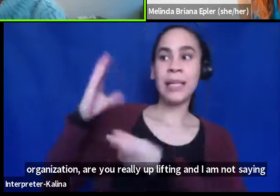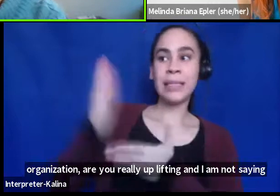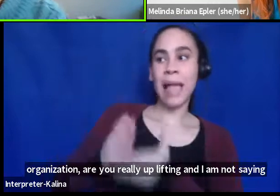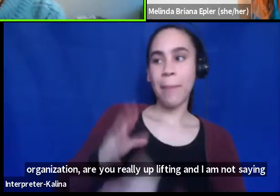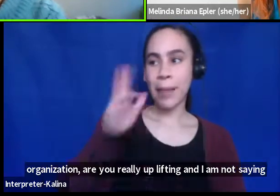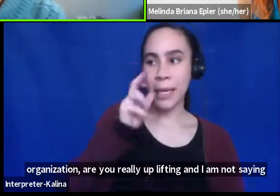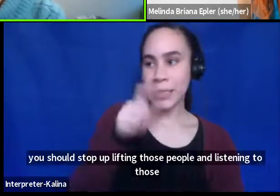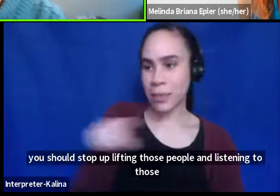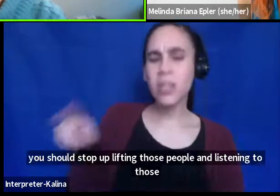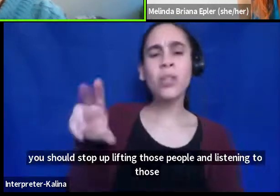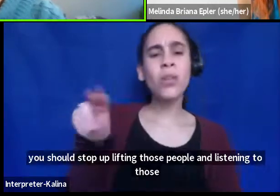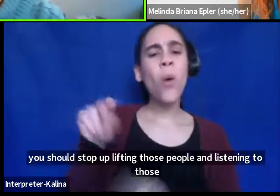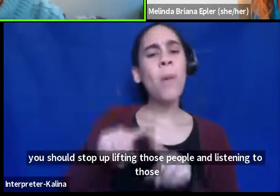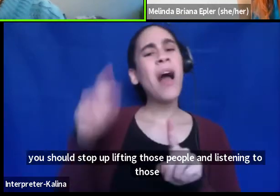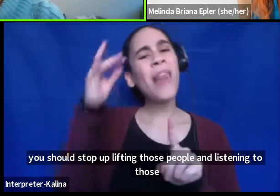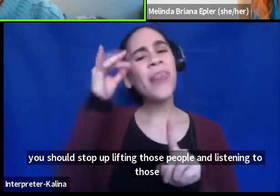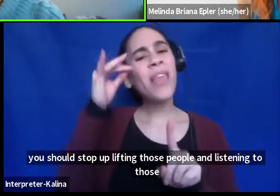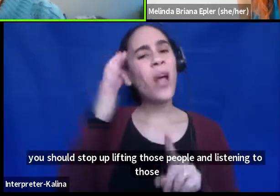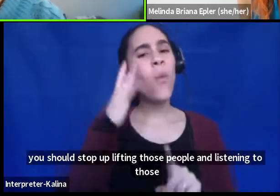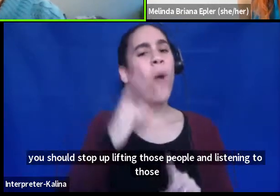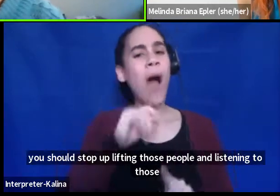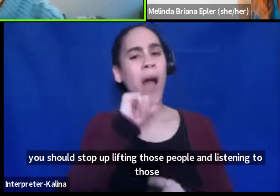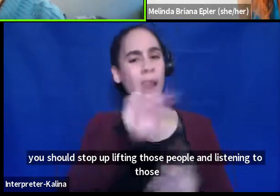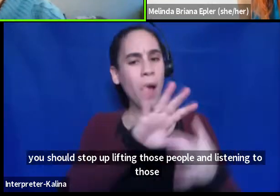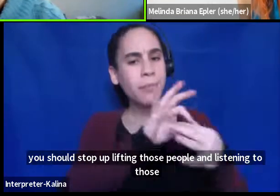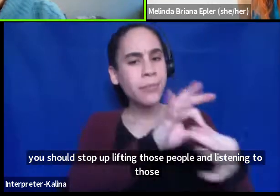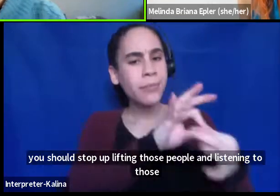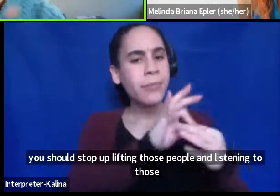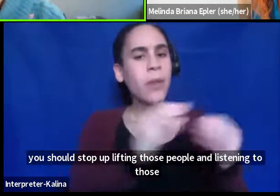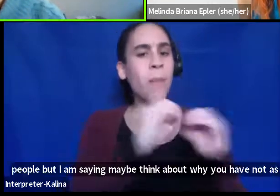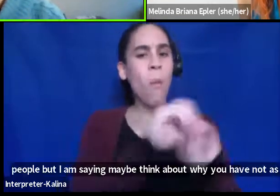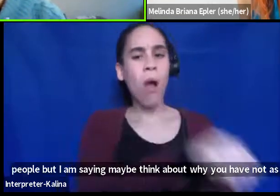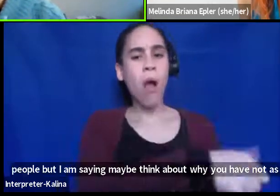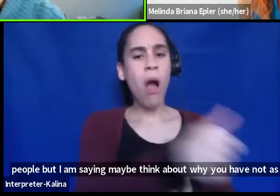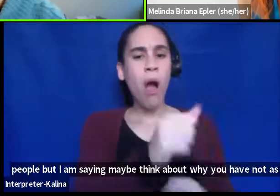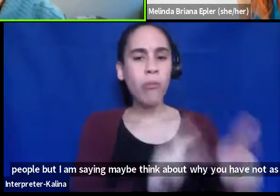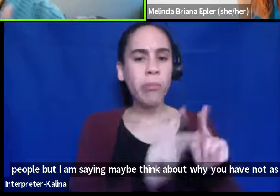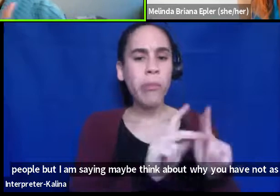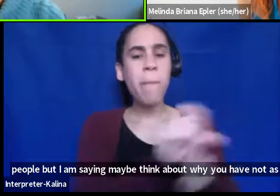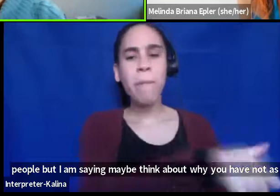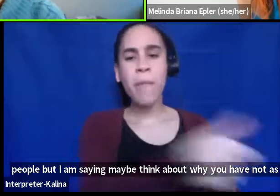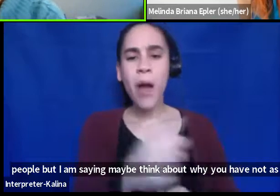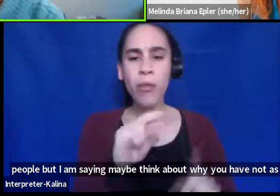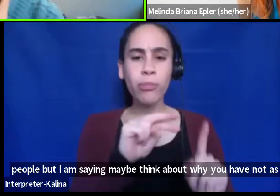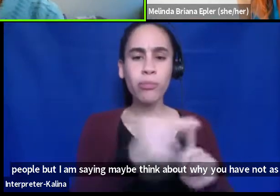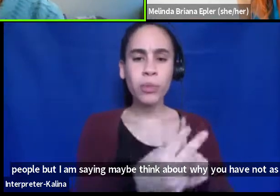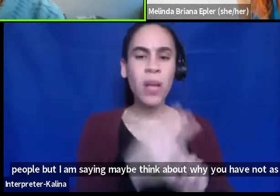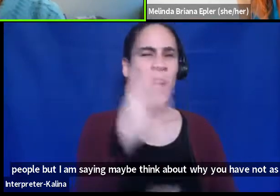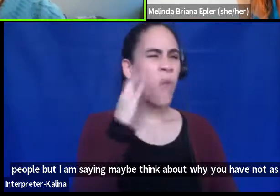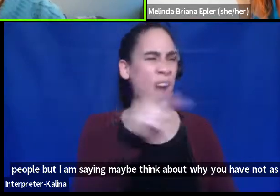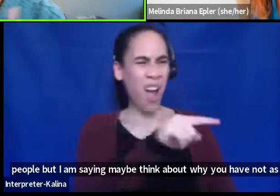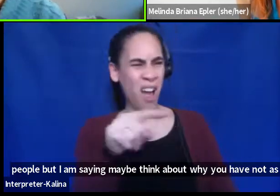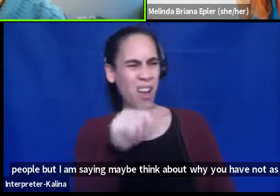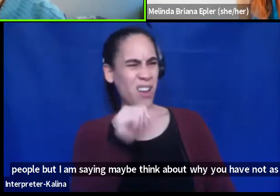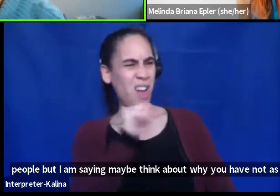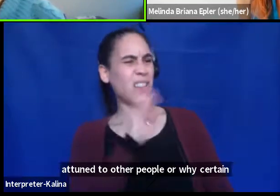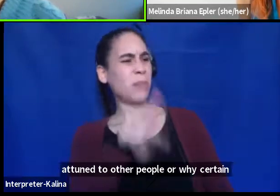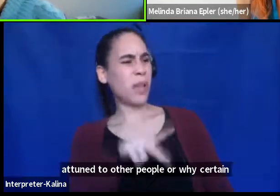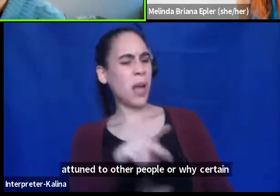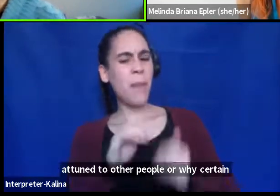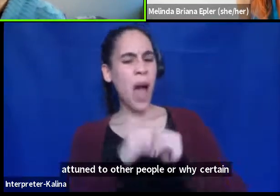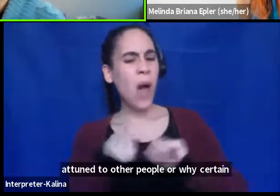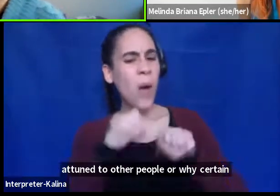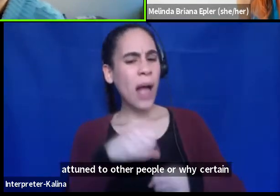about why you're not as attuned to other people, or why certain people might not be speaking up, and then think about what can you do to create